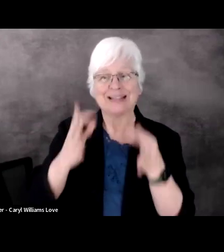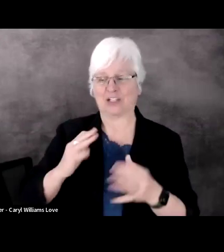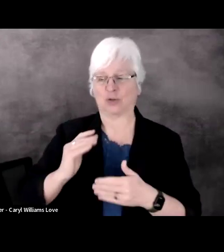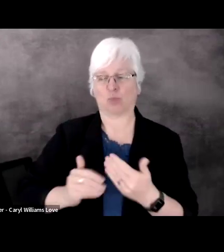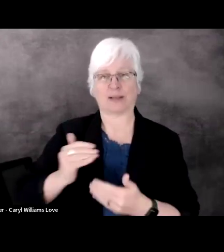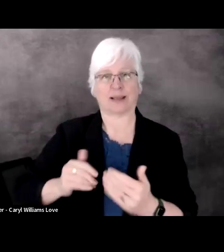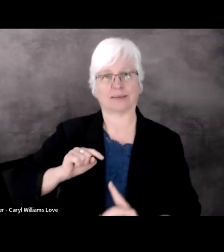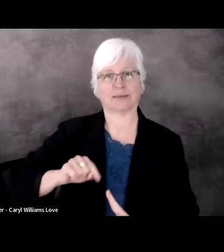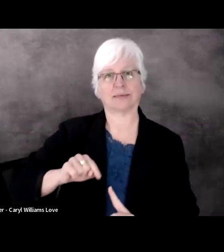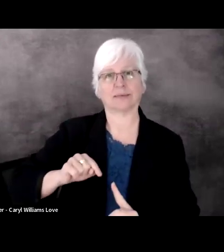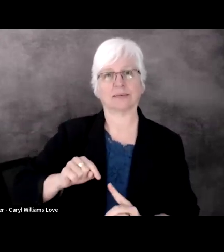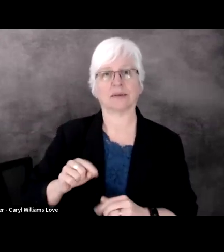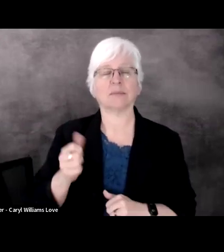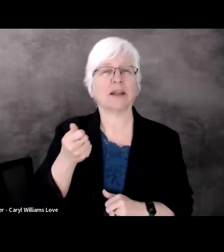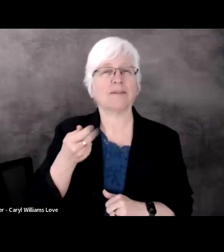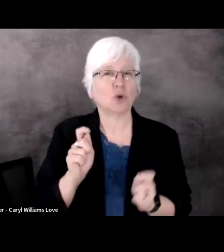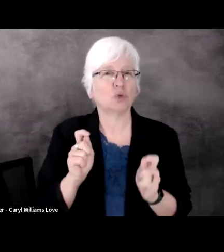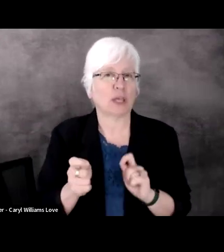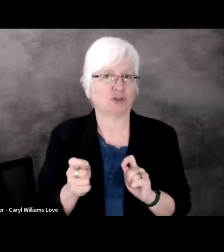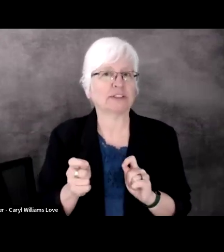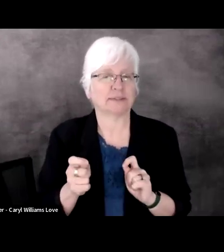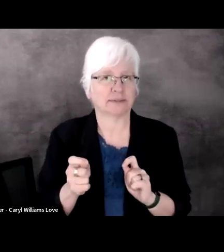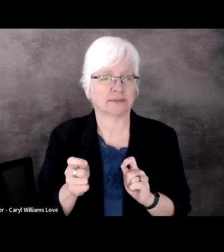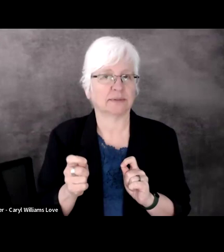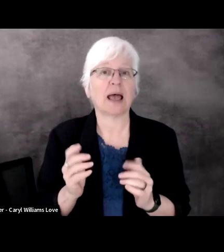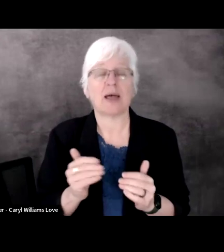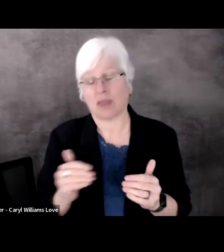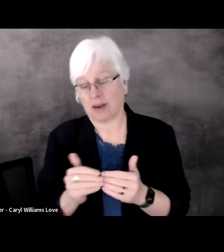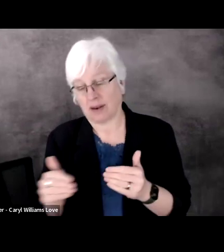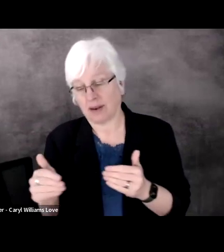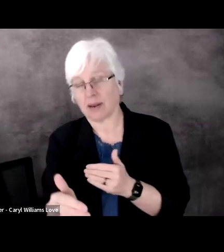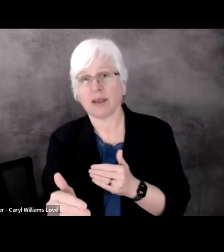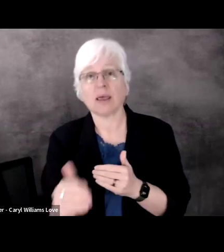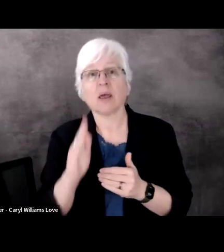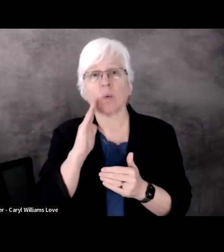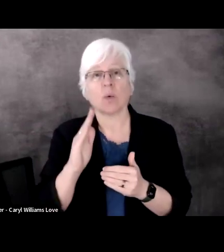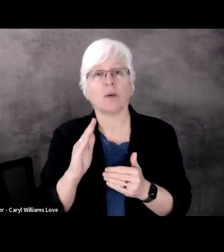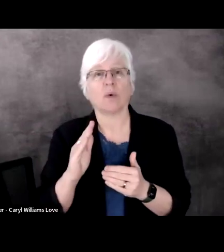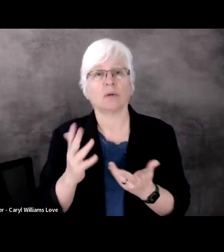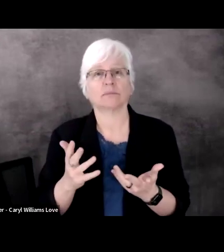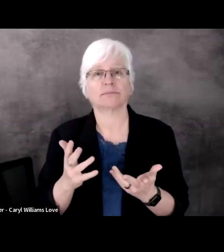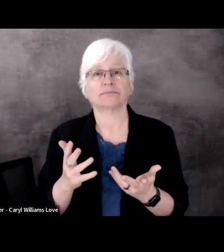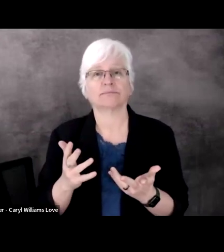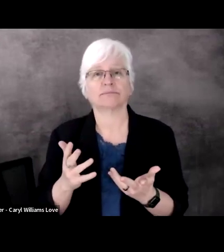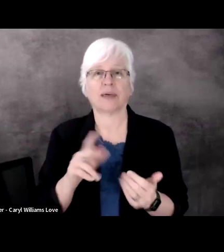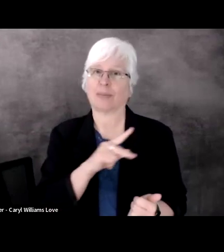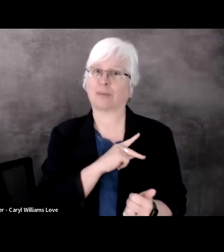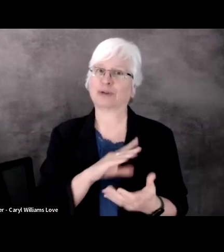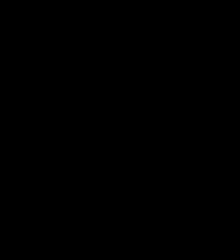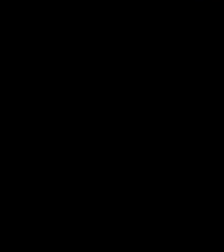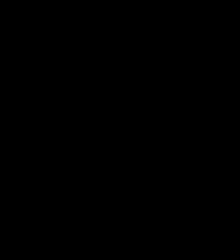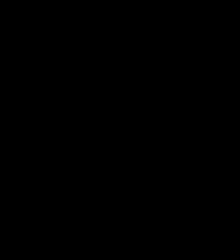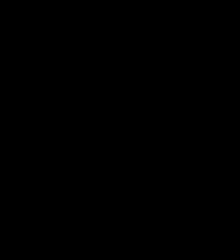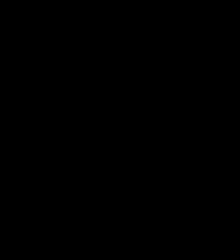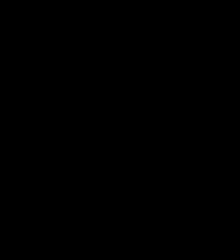of smaller changes, and then we'll move on to our personal story today.